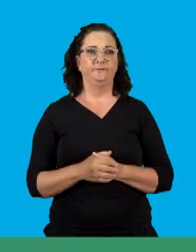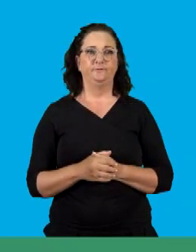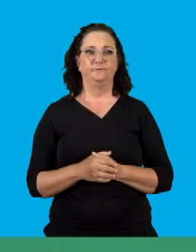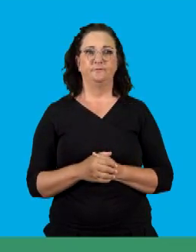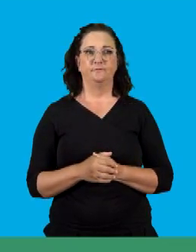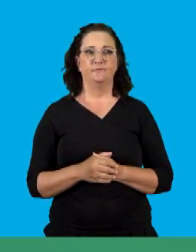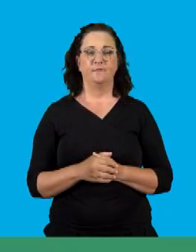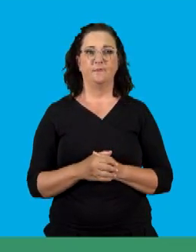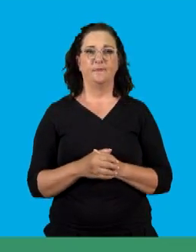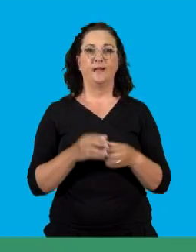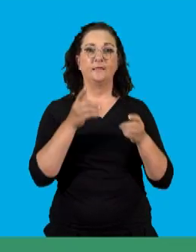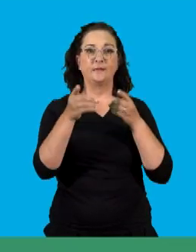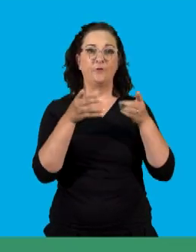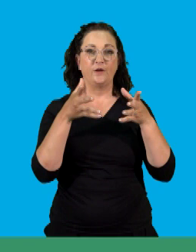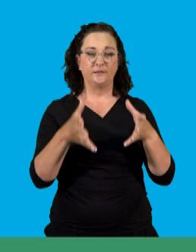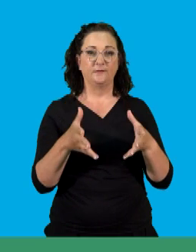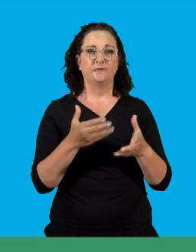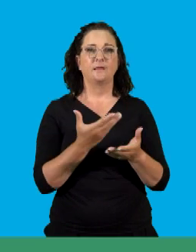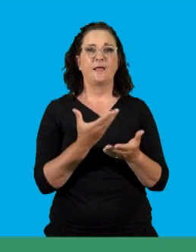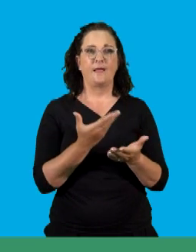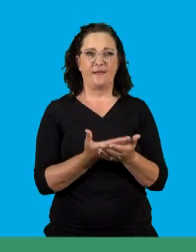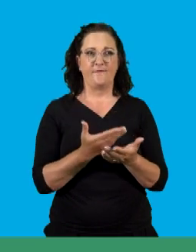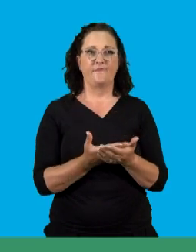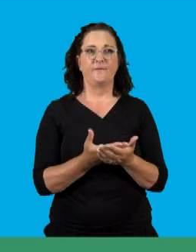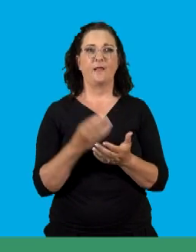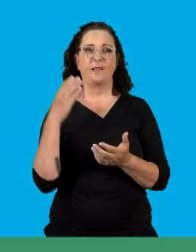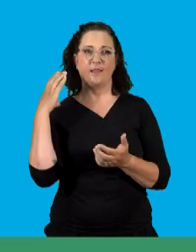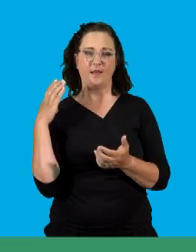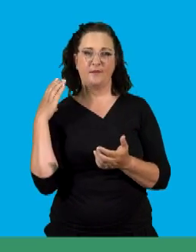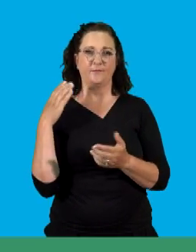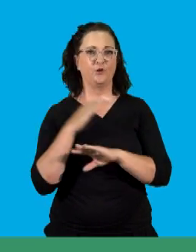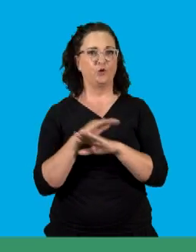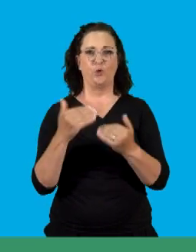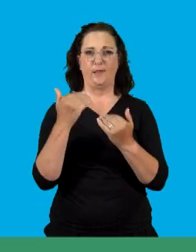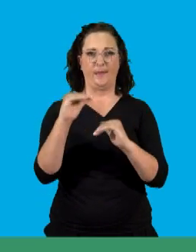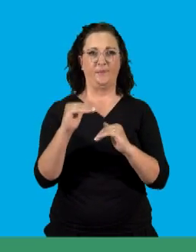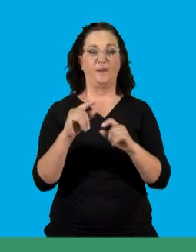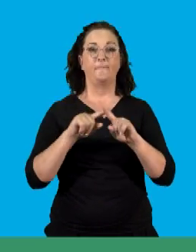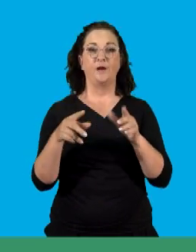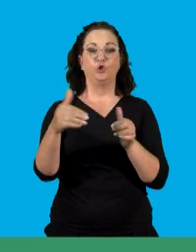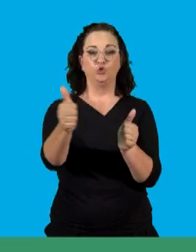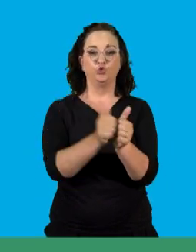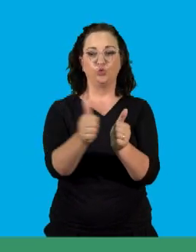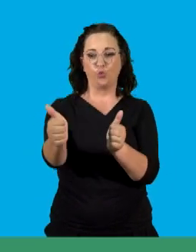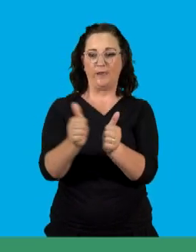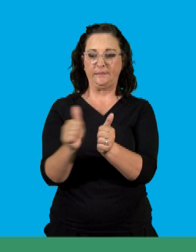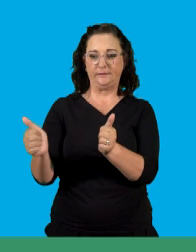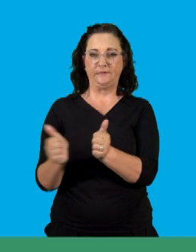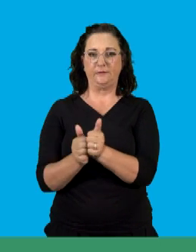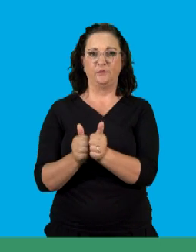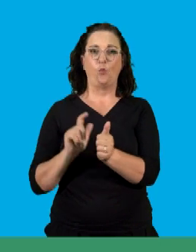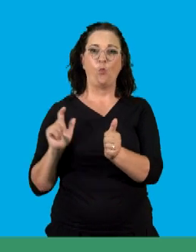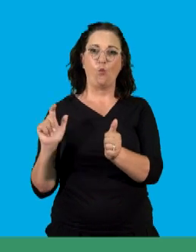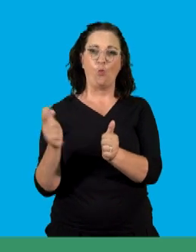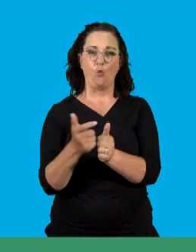company. Directors have unlimited liability and they are jointly liable for the debts of the